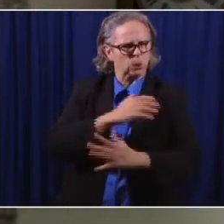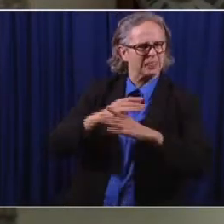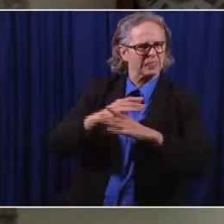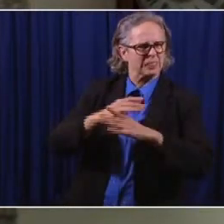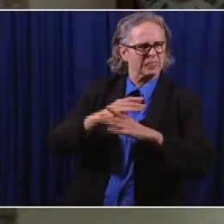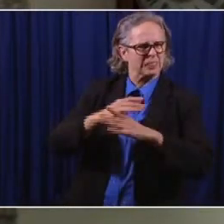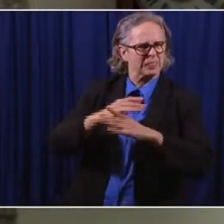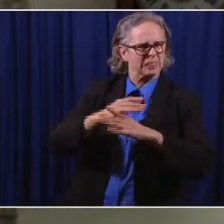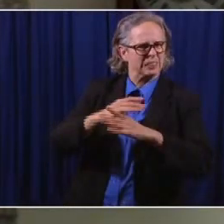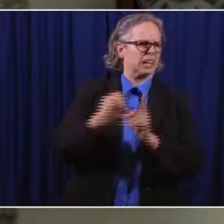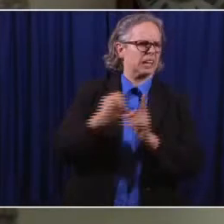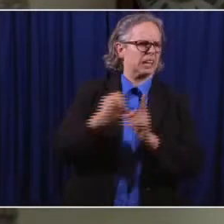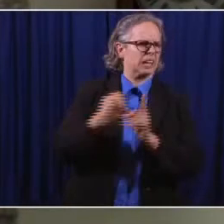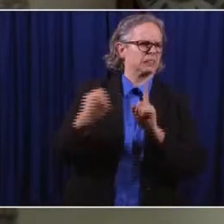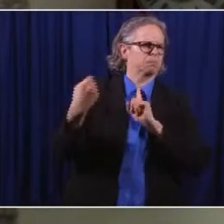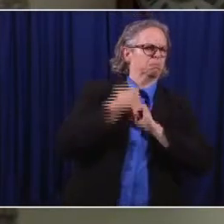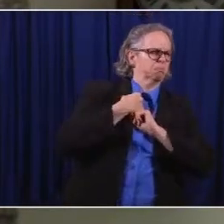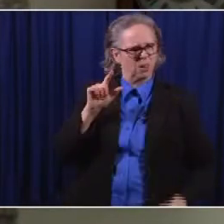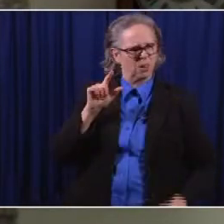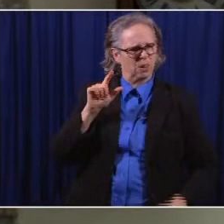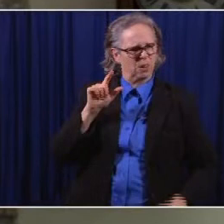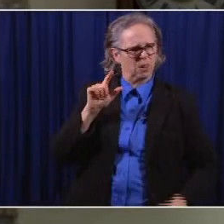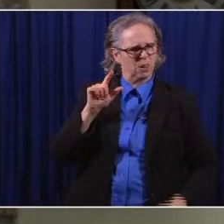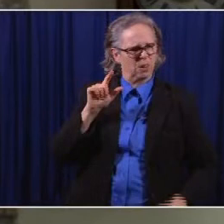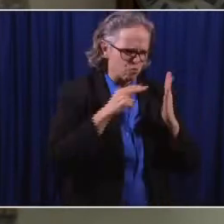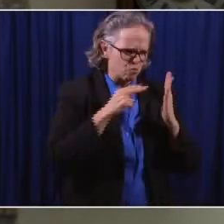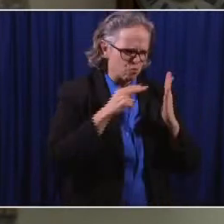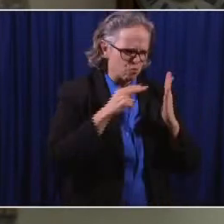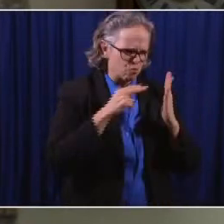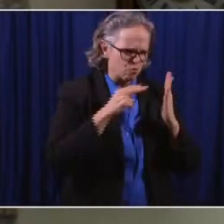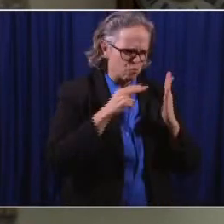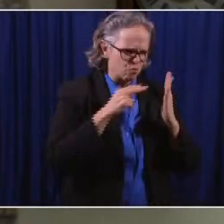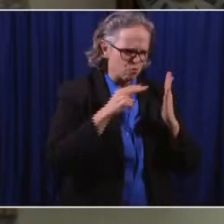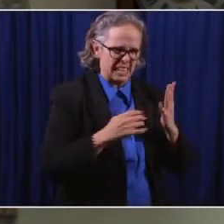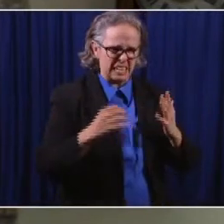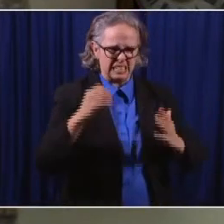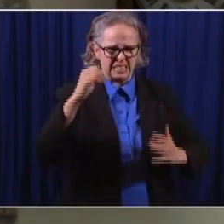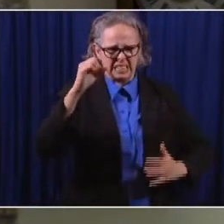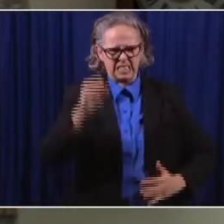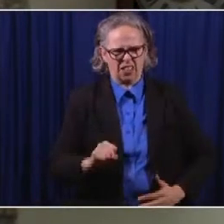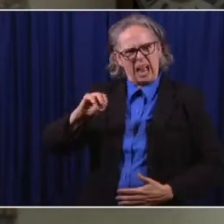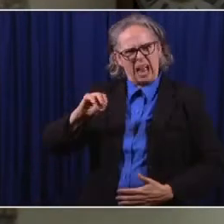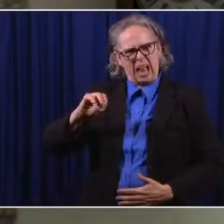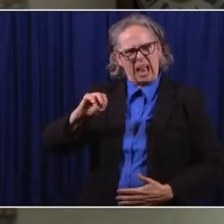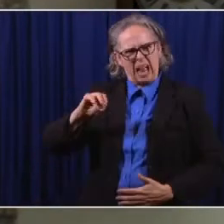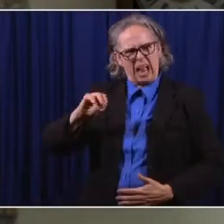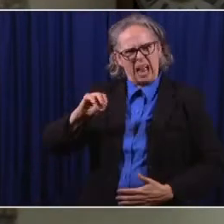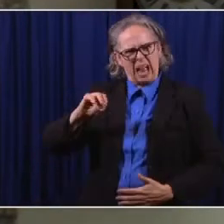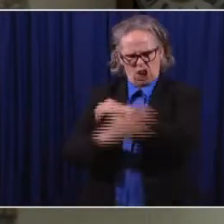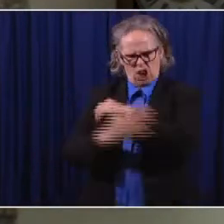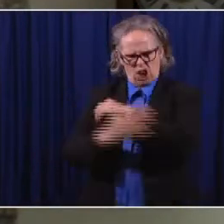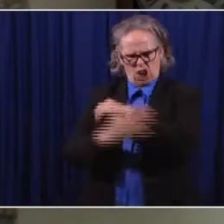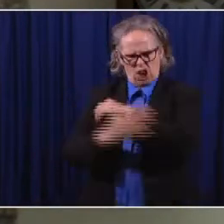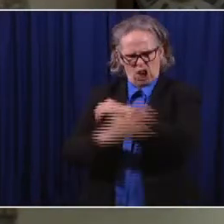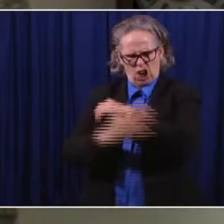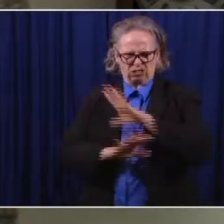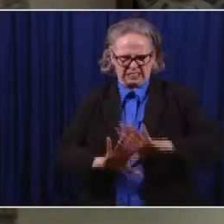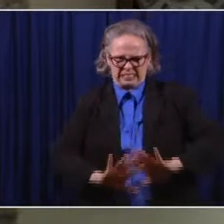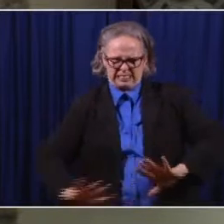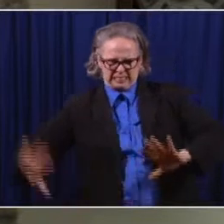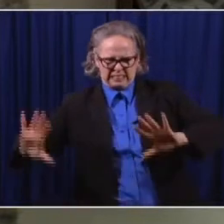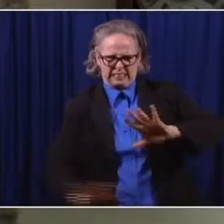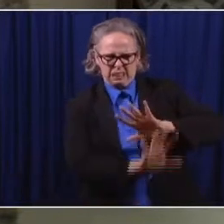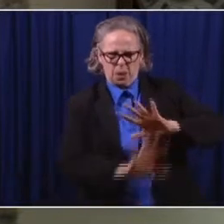from what I've read, in some of the Southern Hemisphere countries, with people wearing masks, that did cut down on the flu